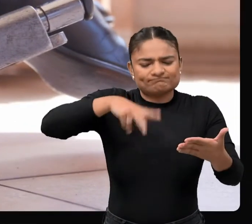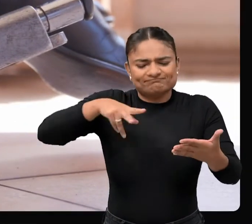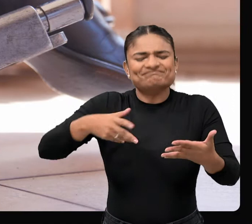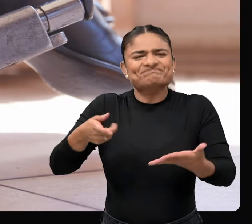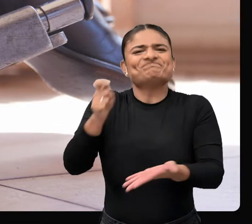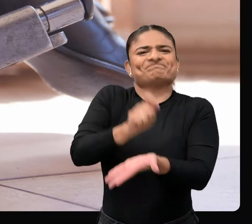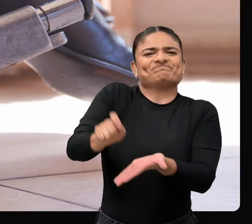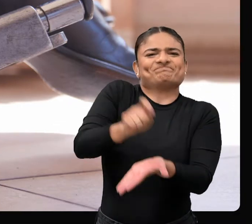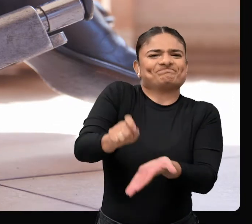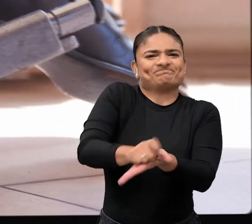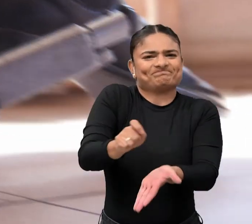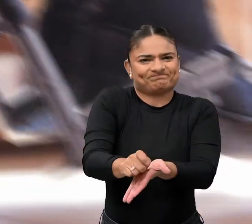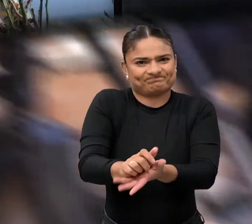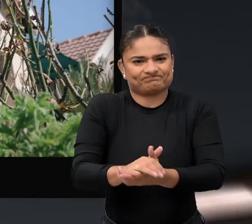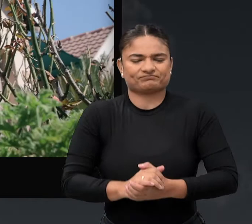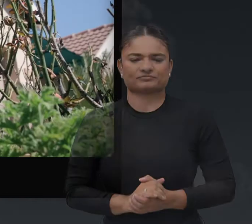disability.